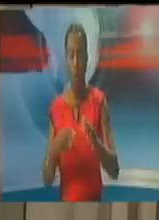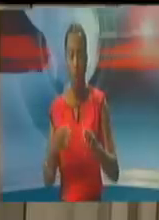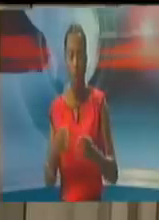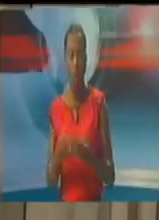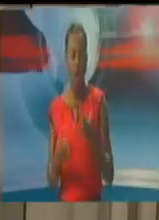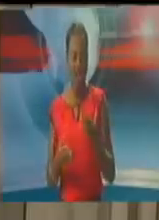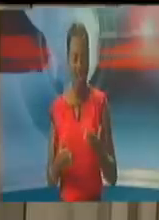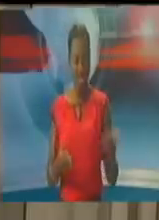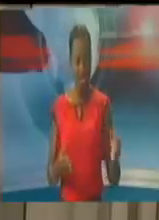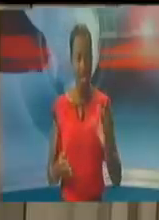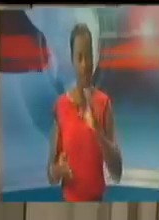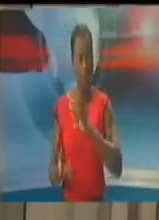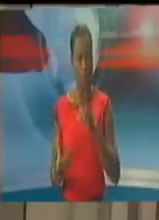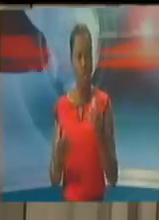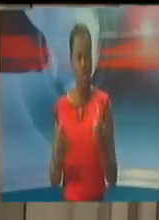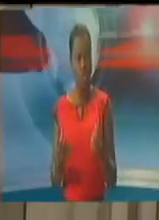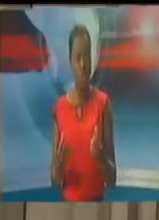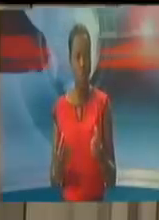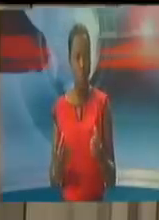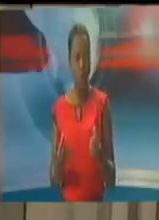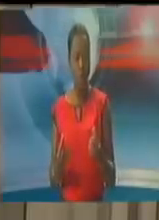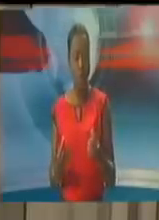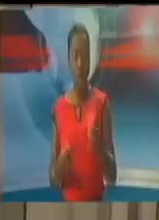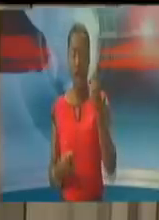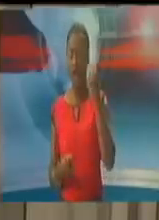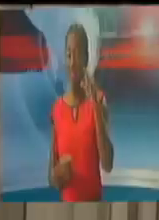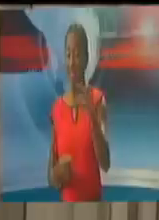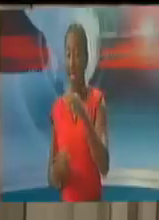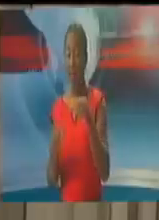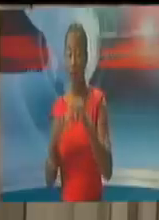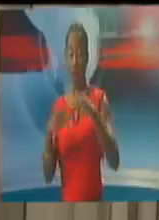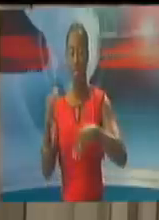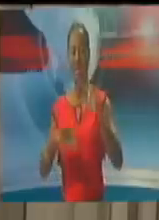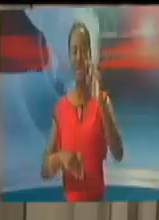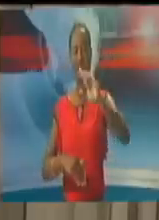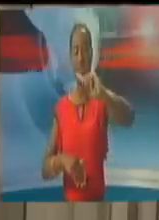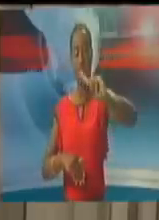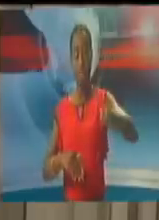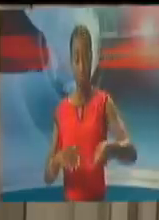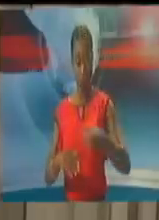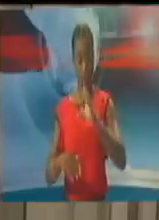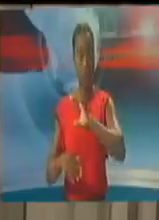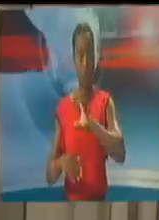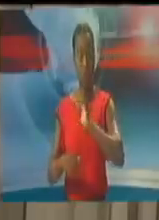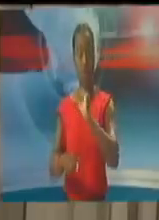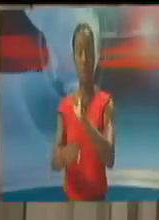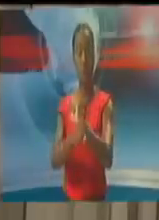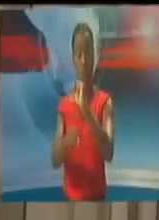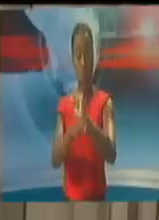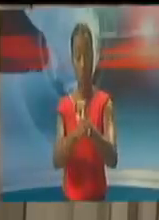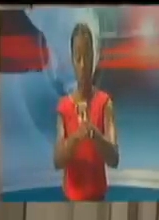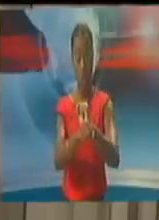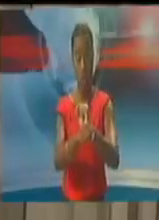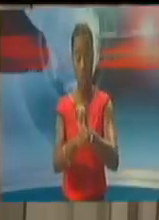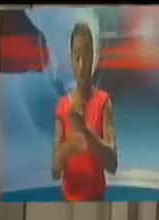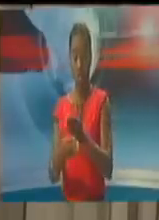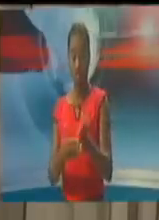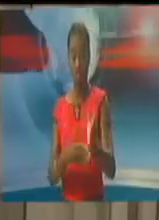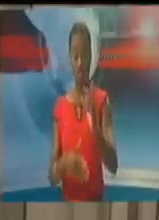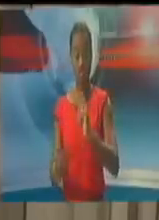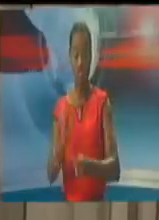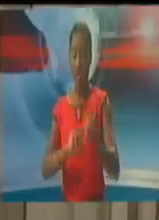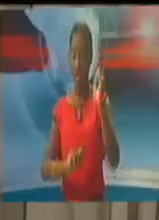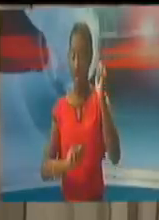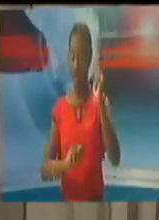are implementing, and understand there's a trickle down, it's over 7,000 police officers on duty throughout Trinidad and Tobago, not at the same